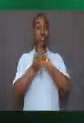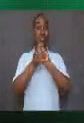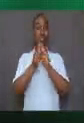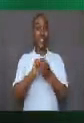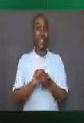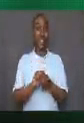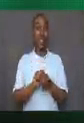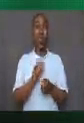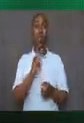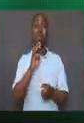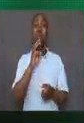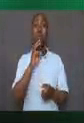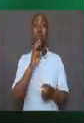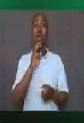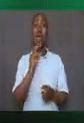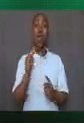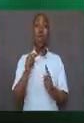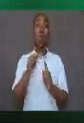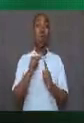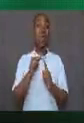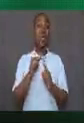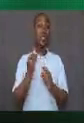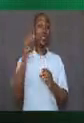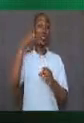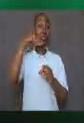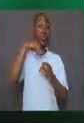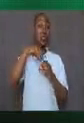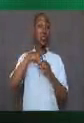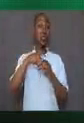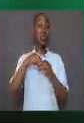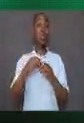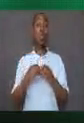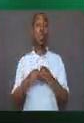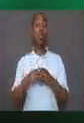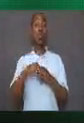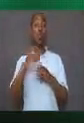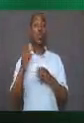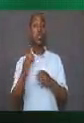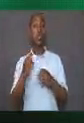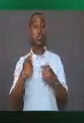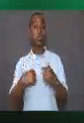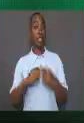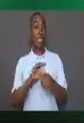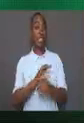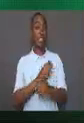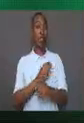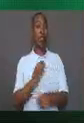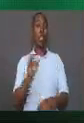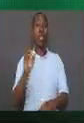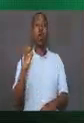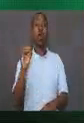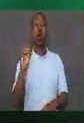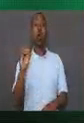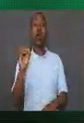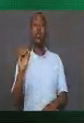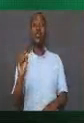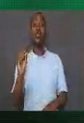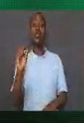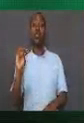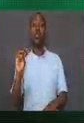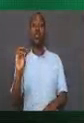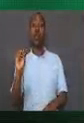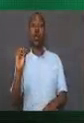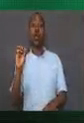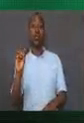Water travels into or out of our cells by osmosis. This can damage